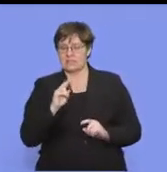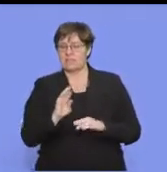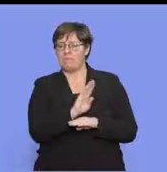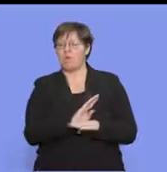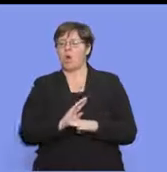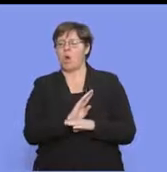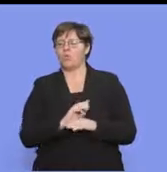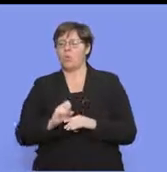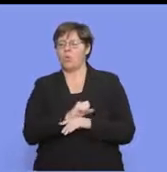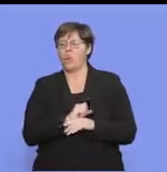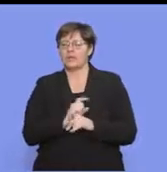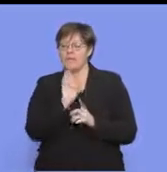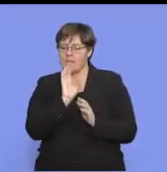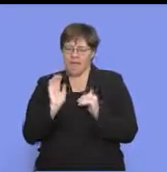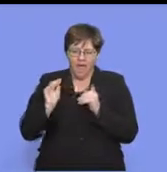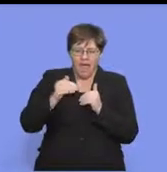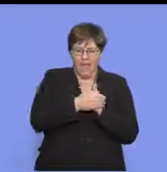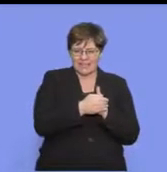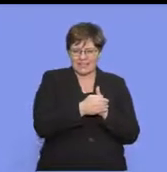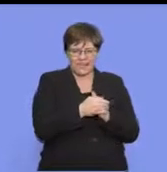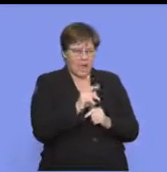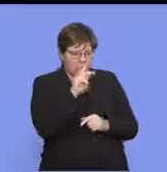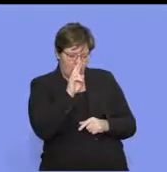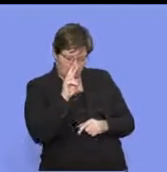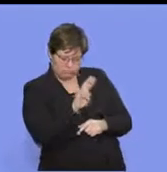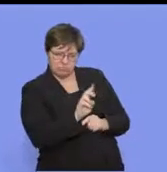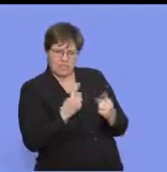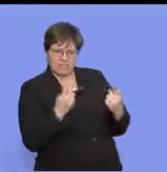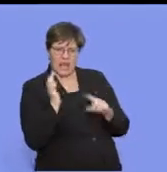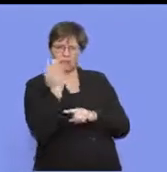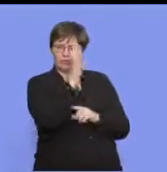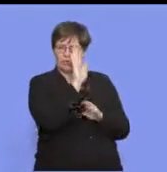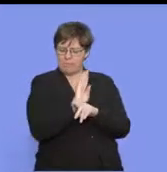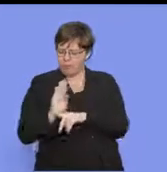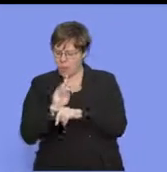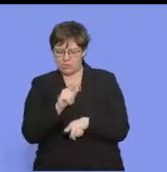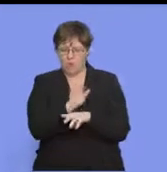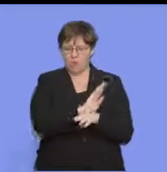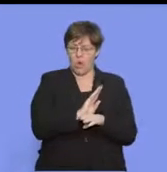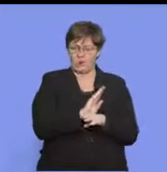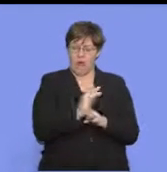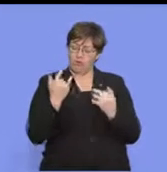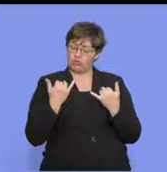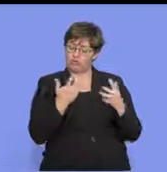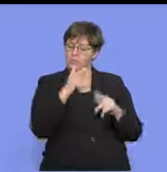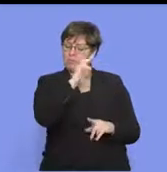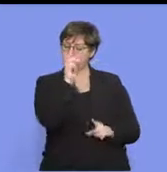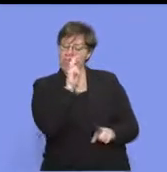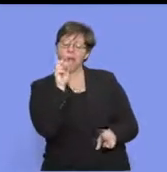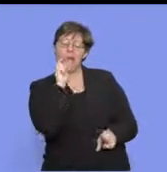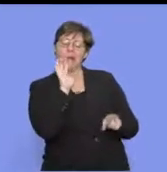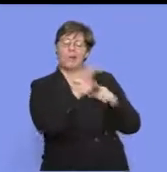worms that seem to camouflage nicely against the tree, whereas this greenish, bluish worm